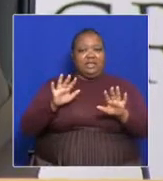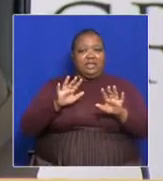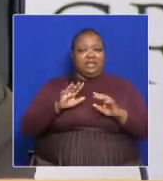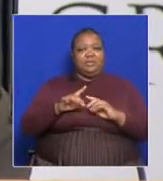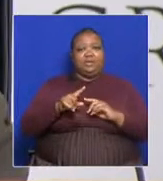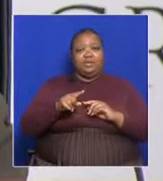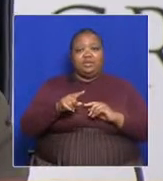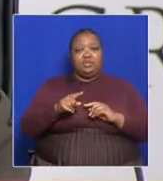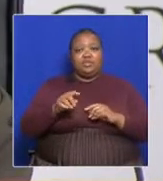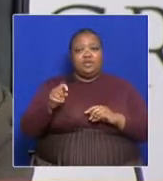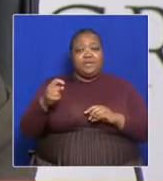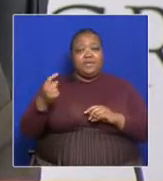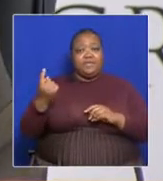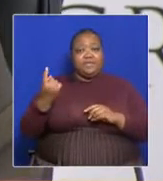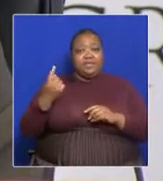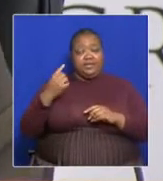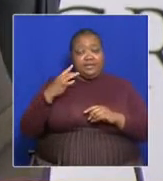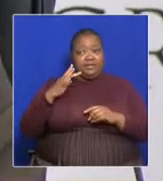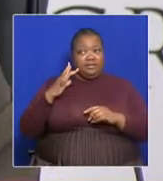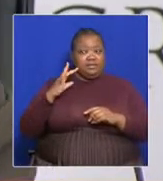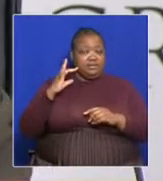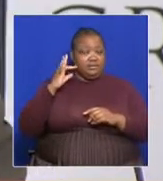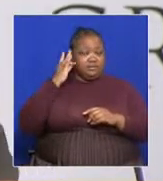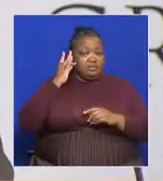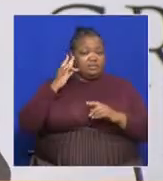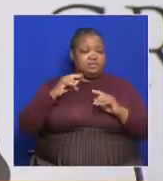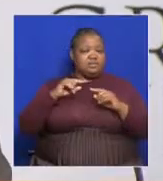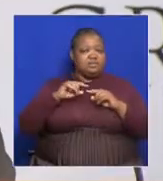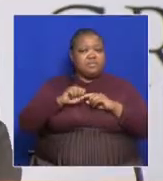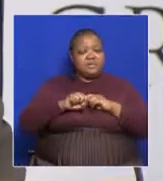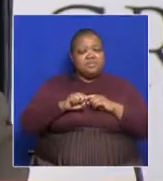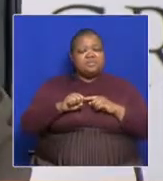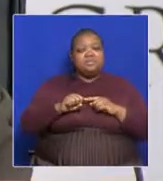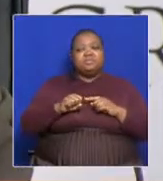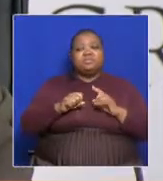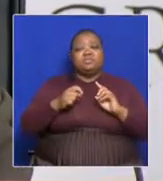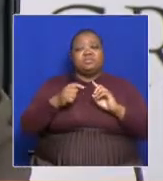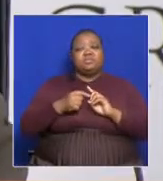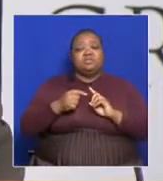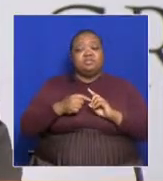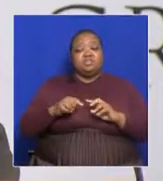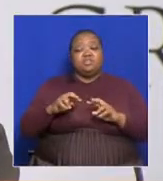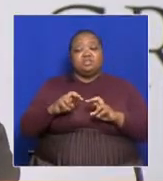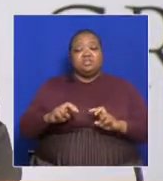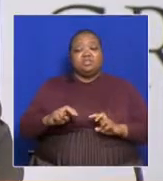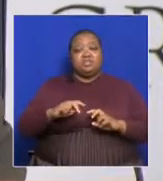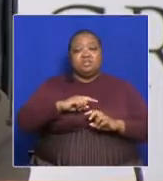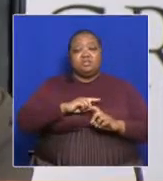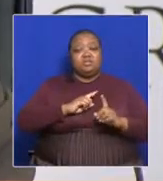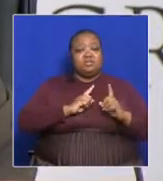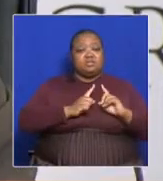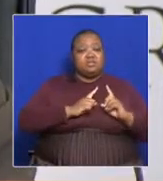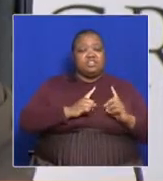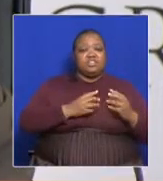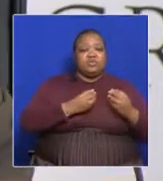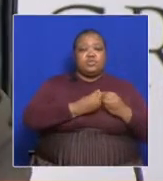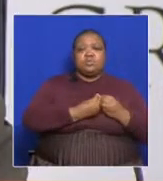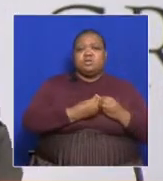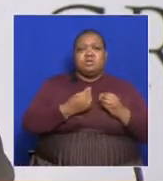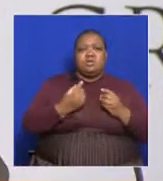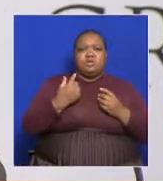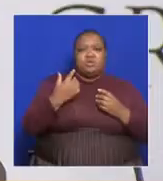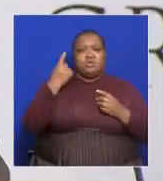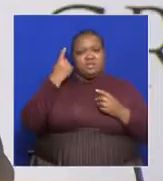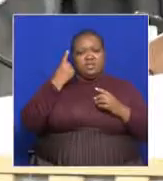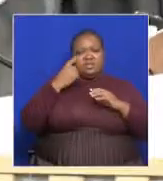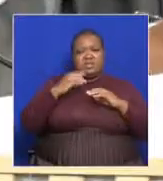to us, that you found out that he's under investigation because of engagement, because you were wondering what's happening with our member, where he